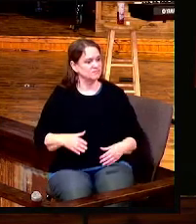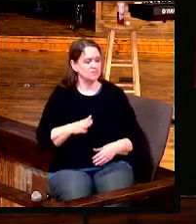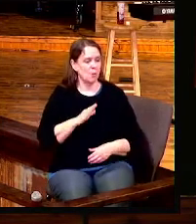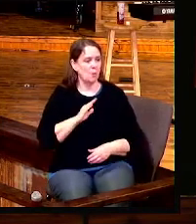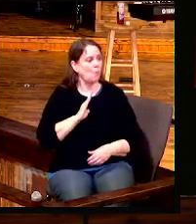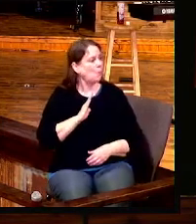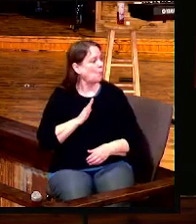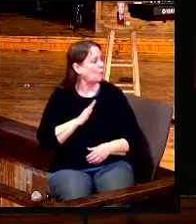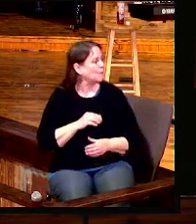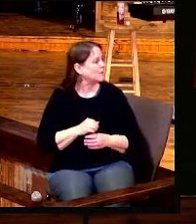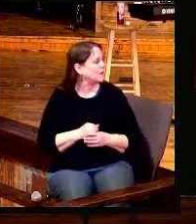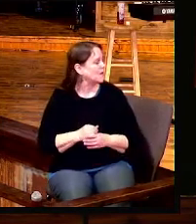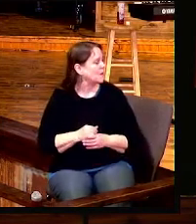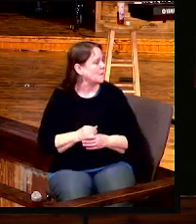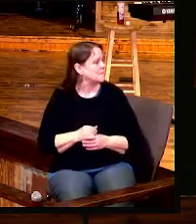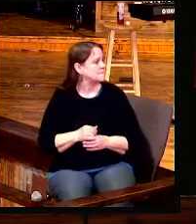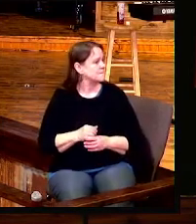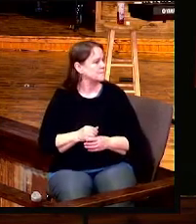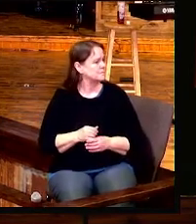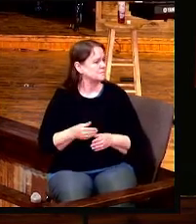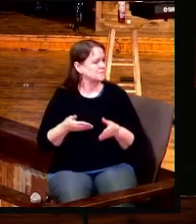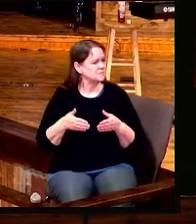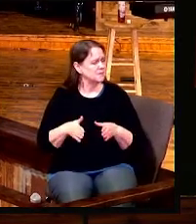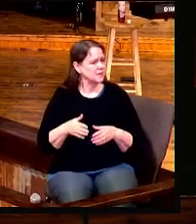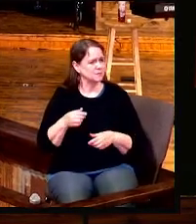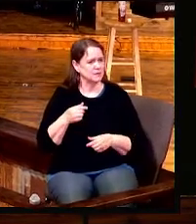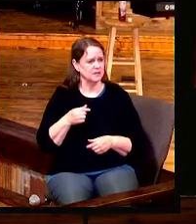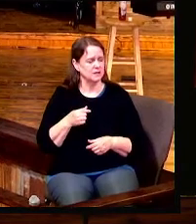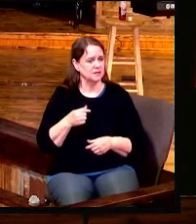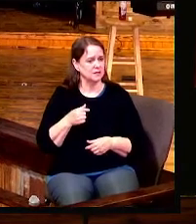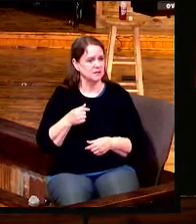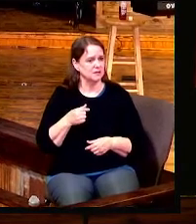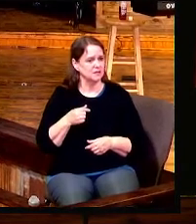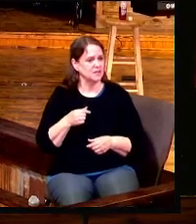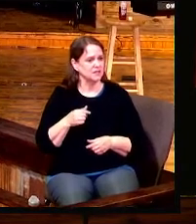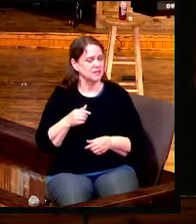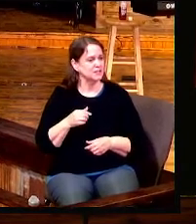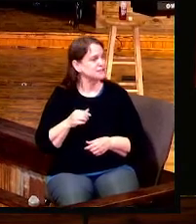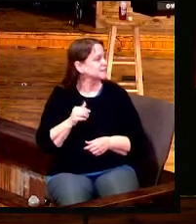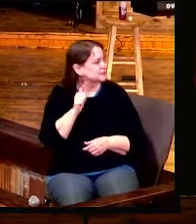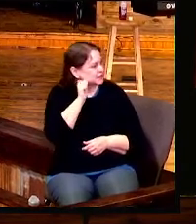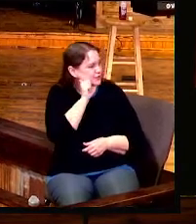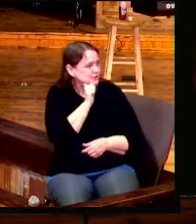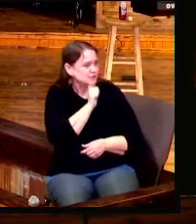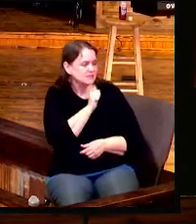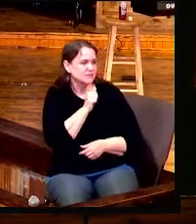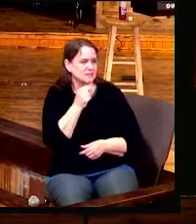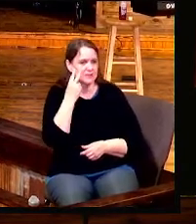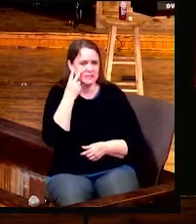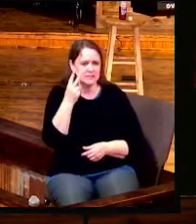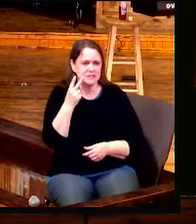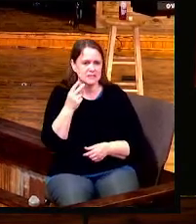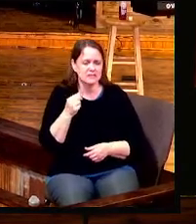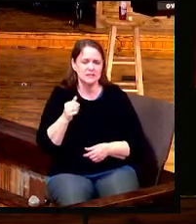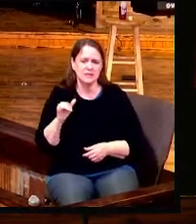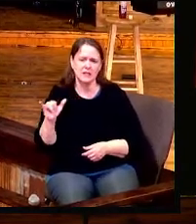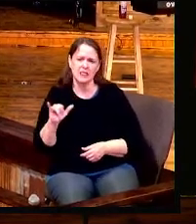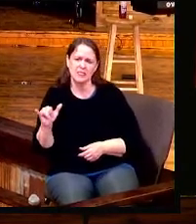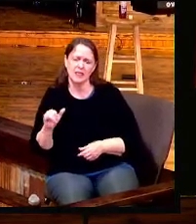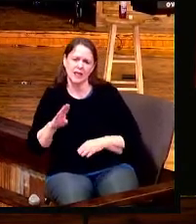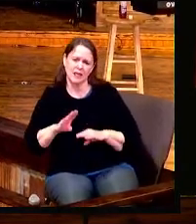and maybe she doesn't see herself in that manner. If I walked up to that same young lady and I told her that she was fat,